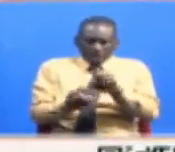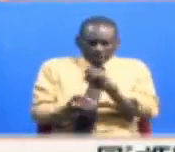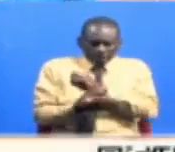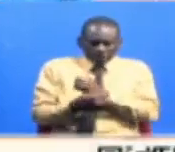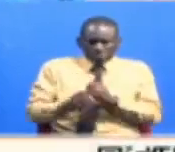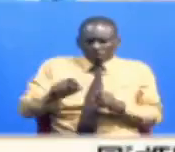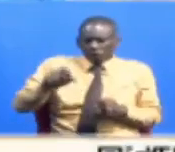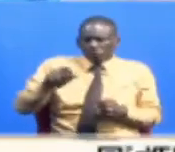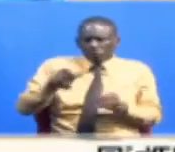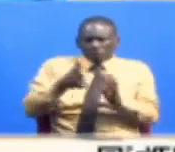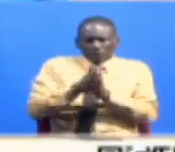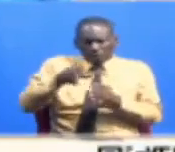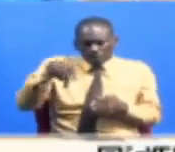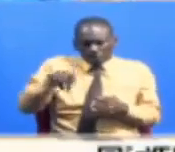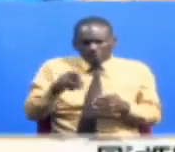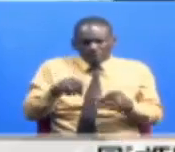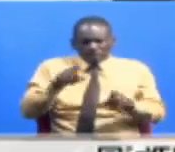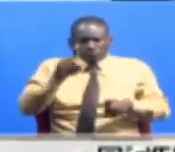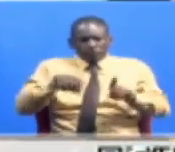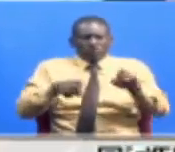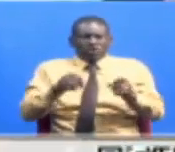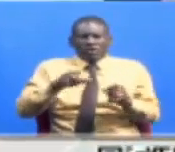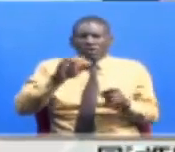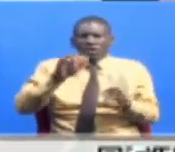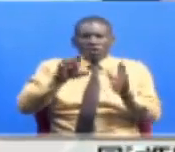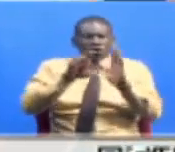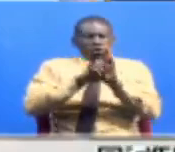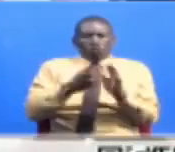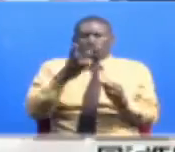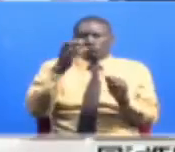Seeds and Plant Varieties Act of 2012.